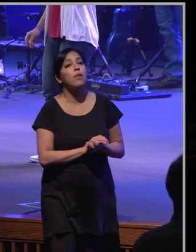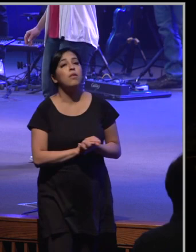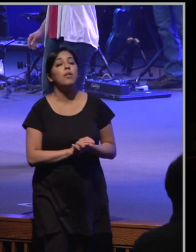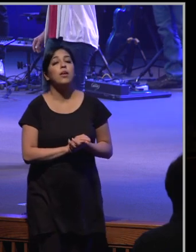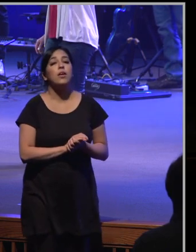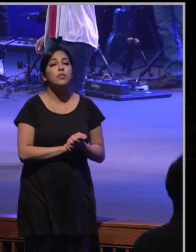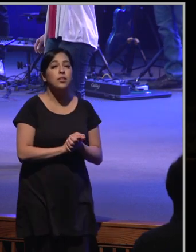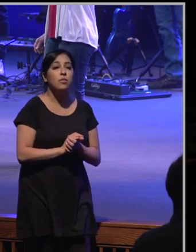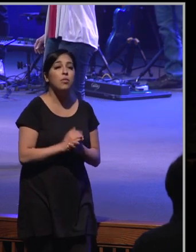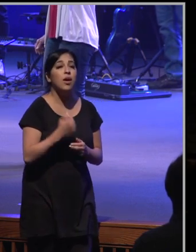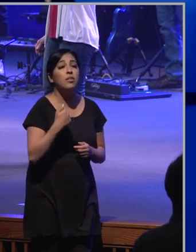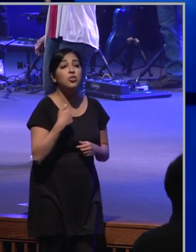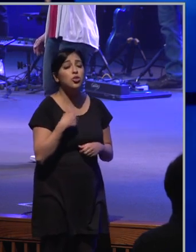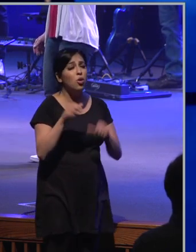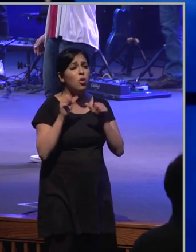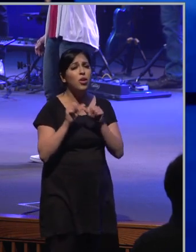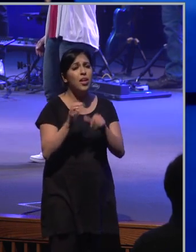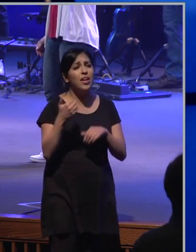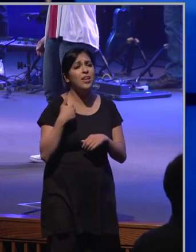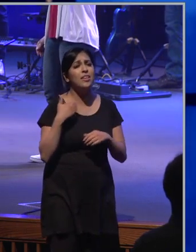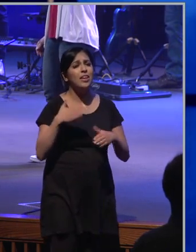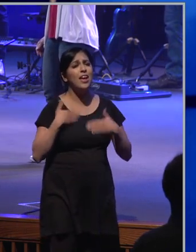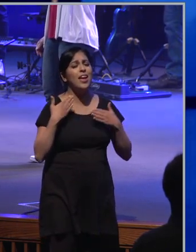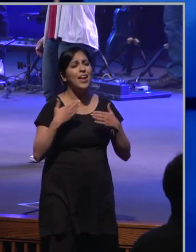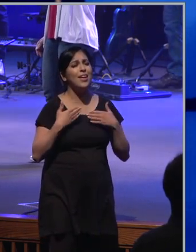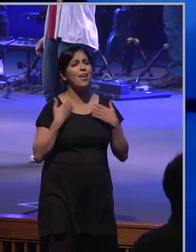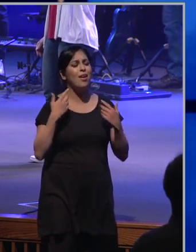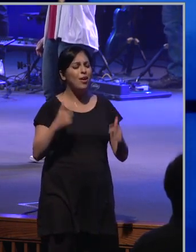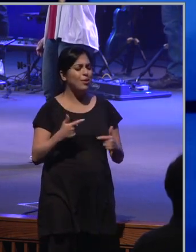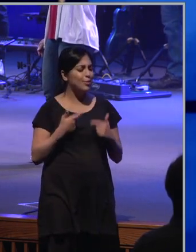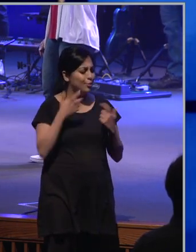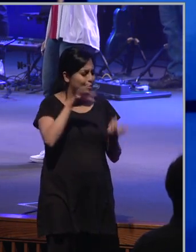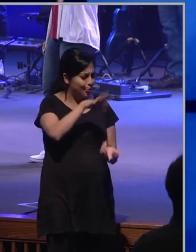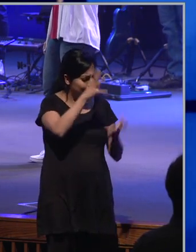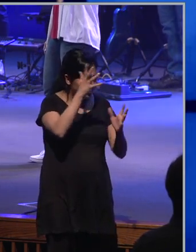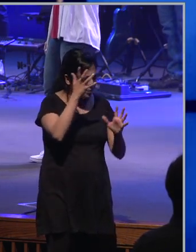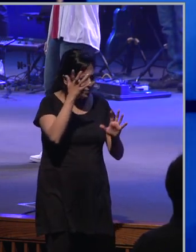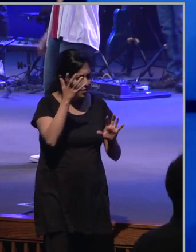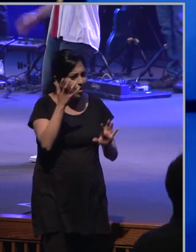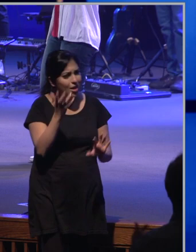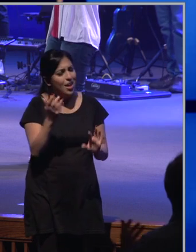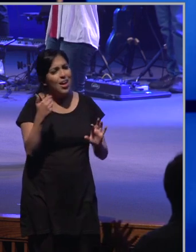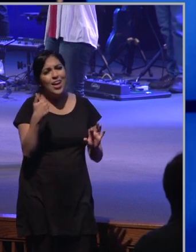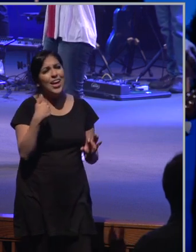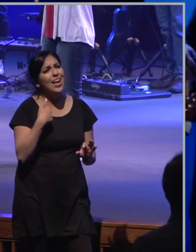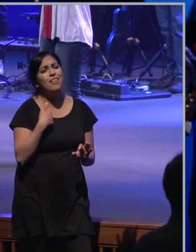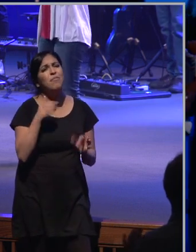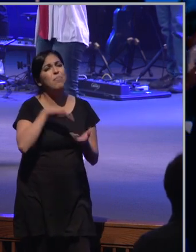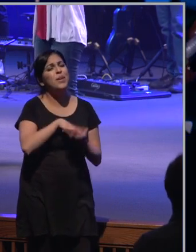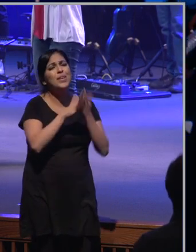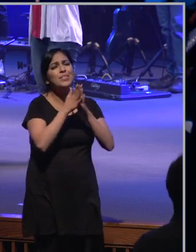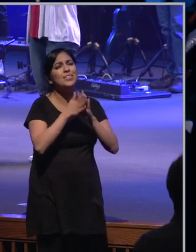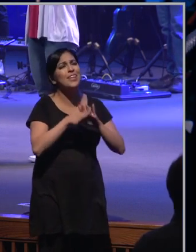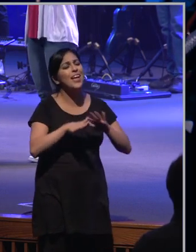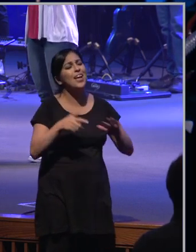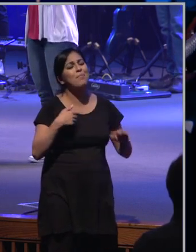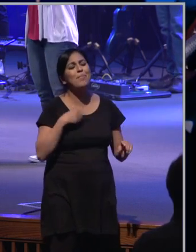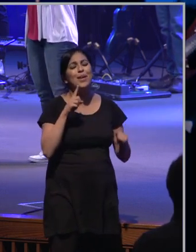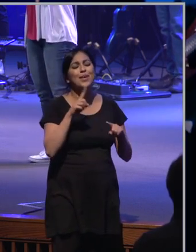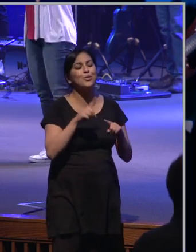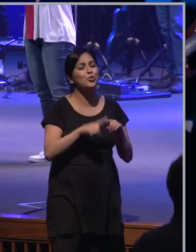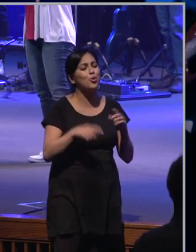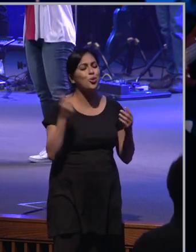won't. Oh, I've still got joy in chaos. I've got peace